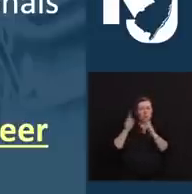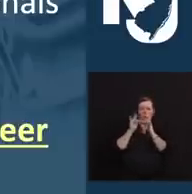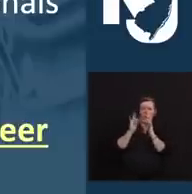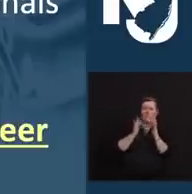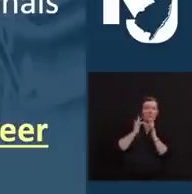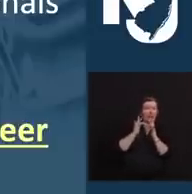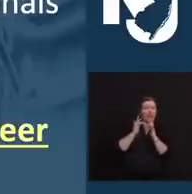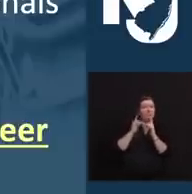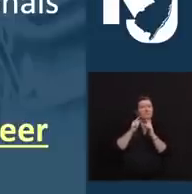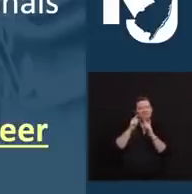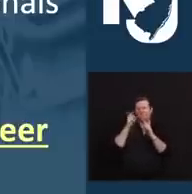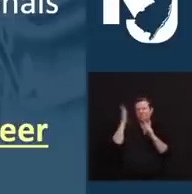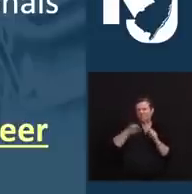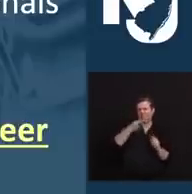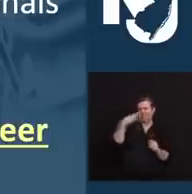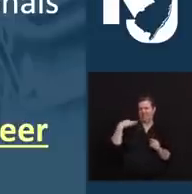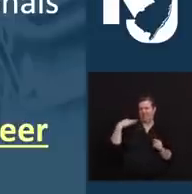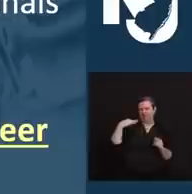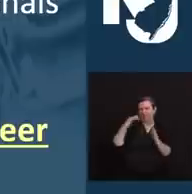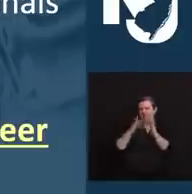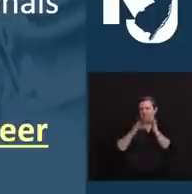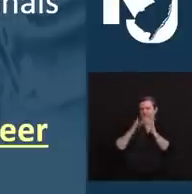watching,